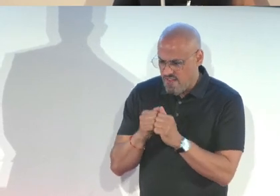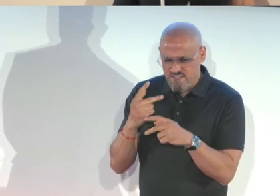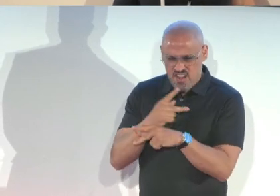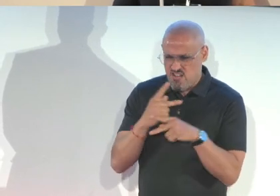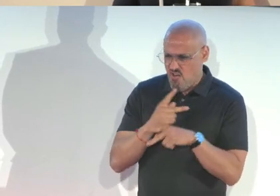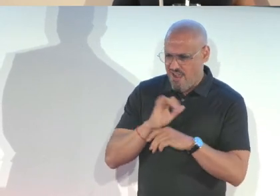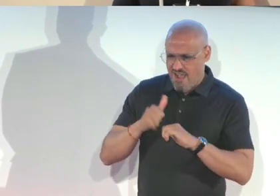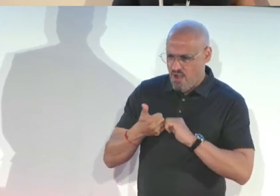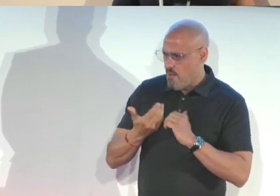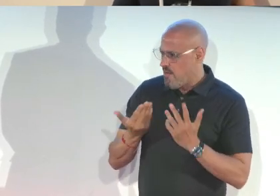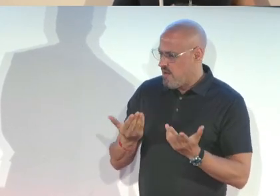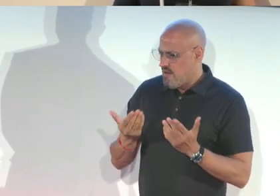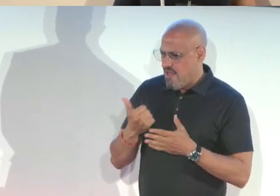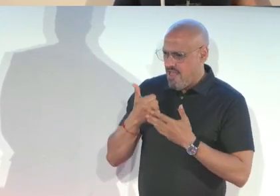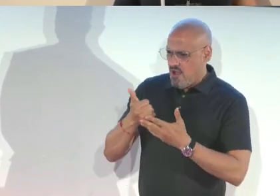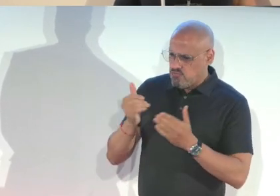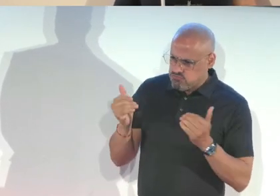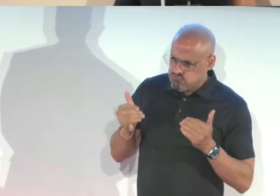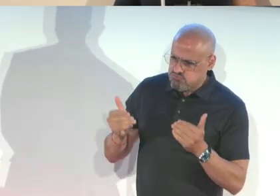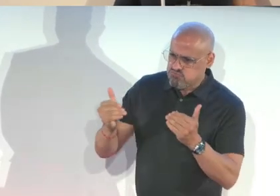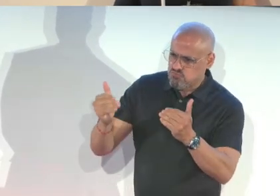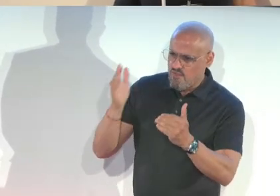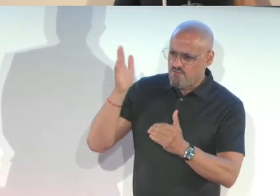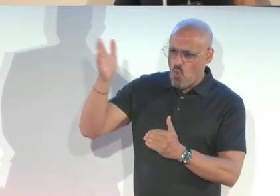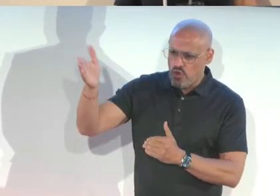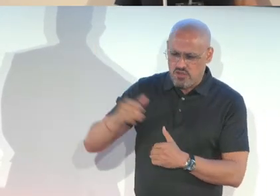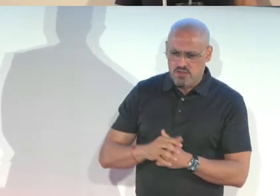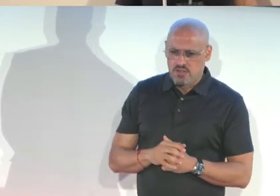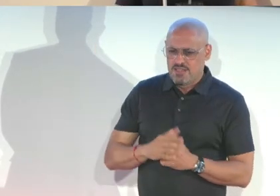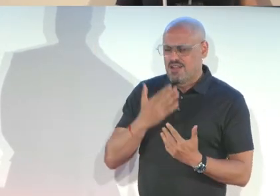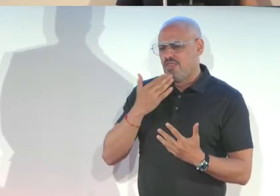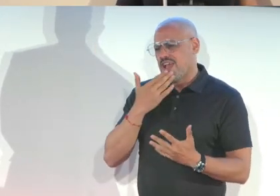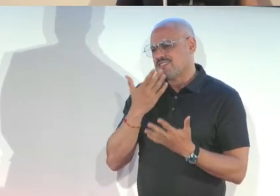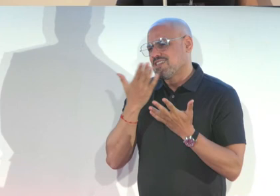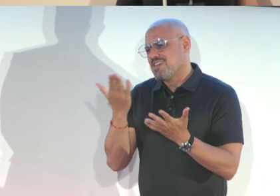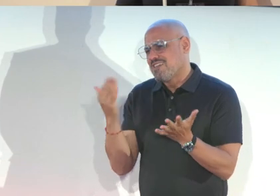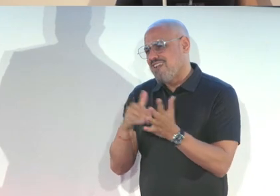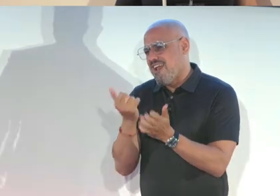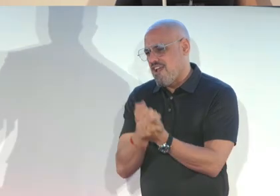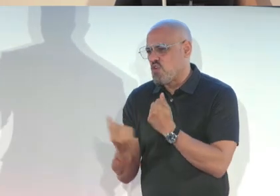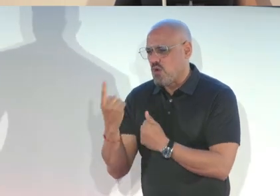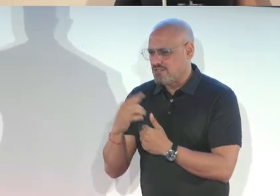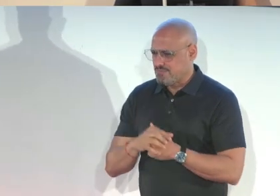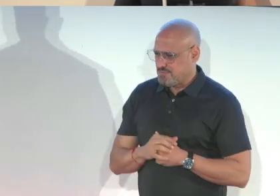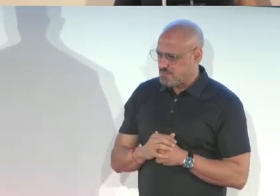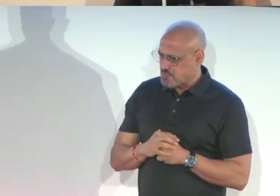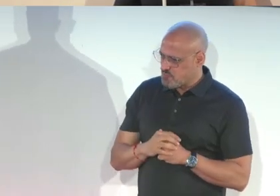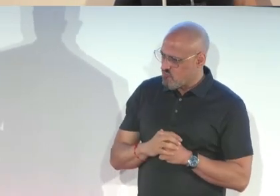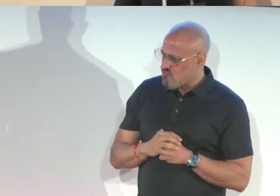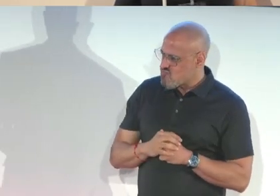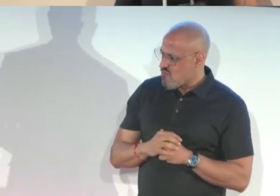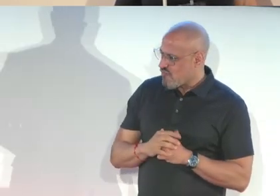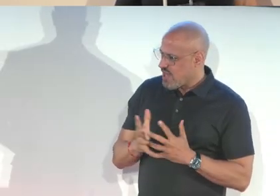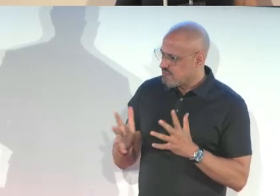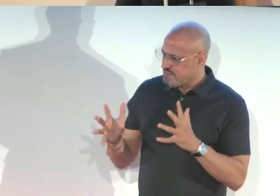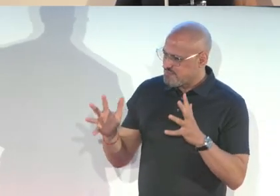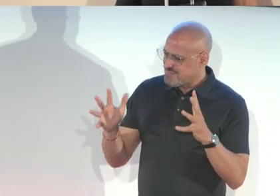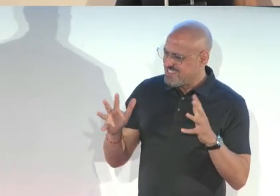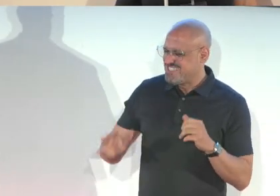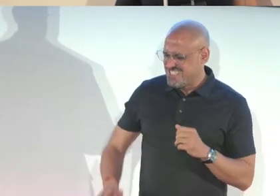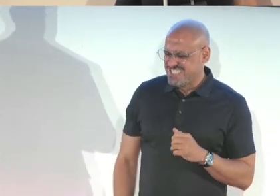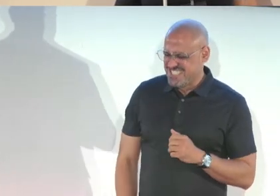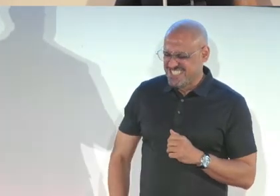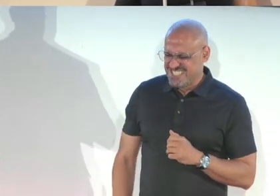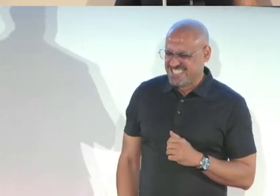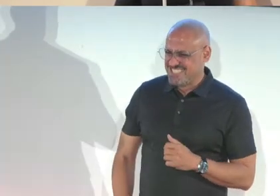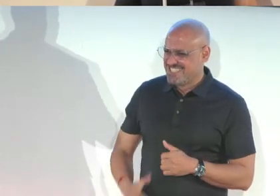or another university. We want to work together and figure out how we can help push this movement